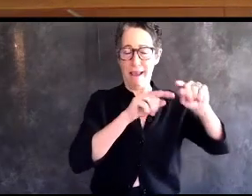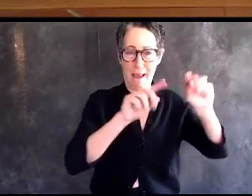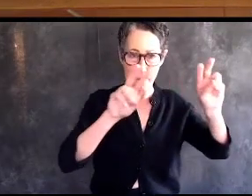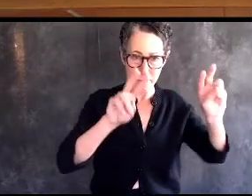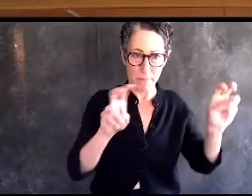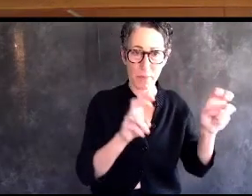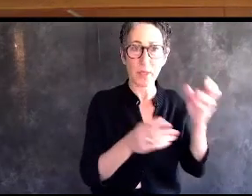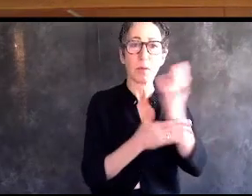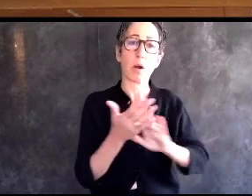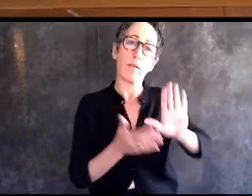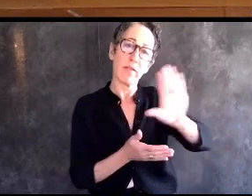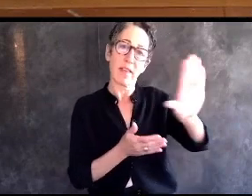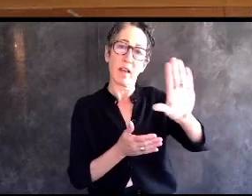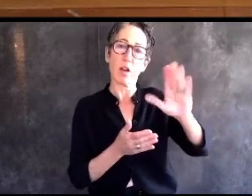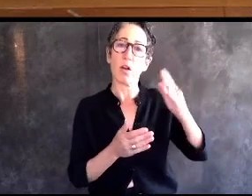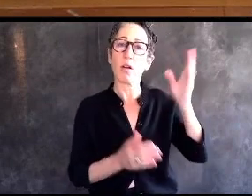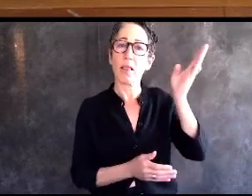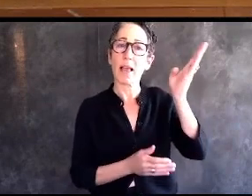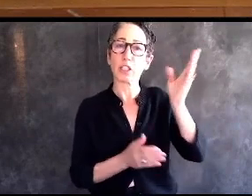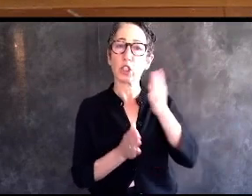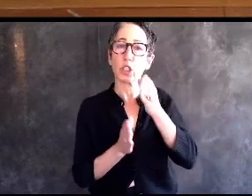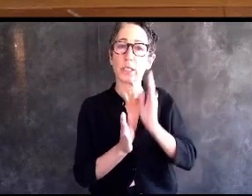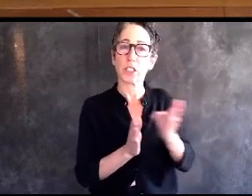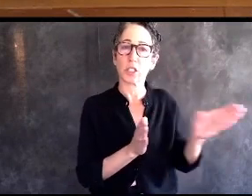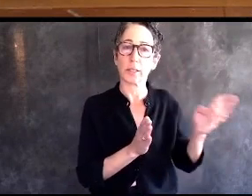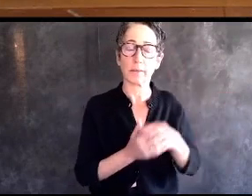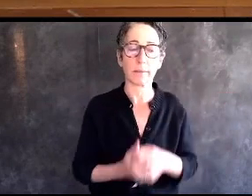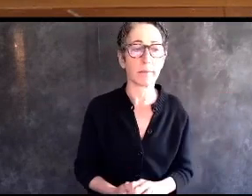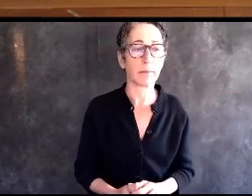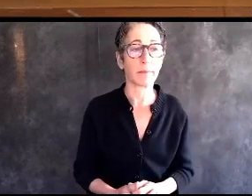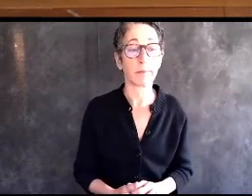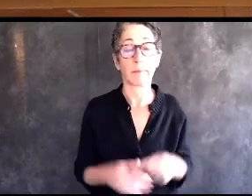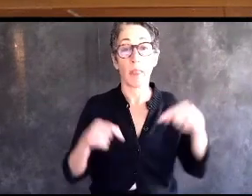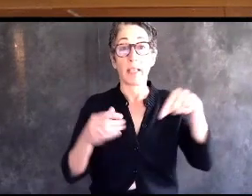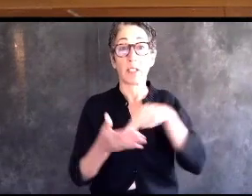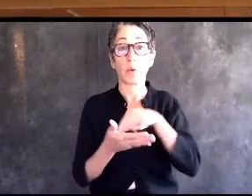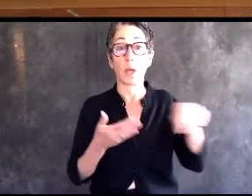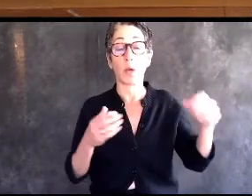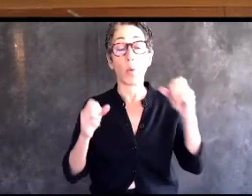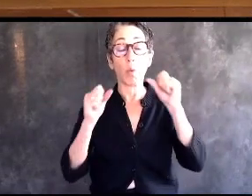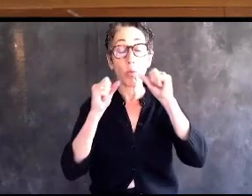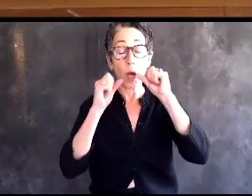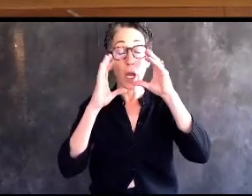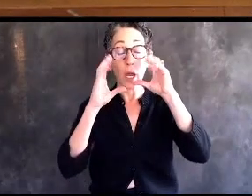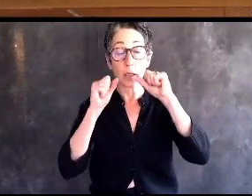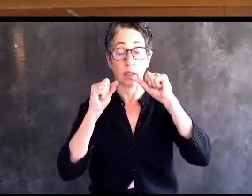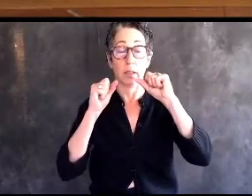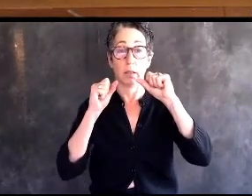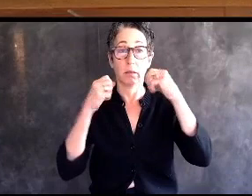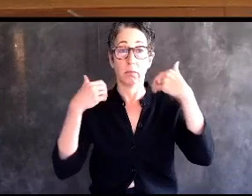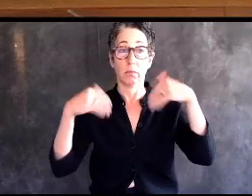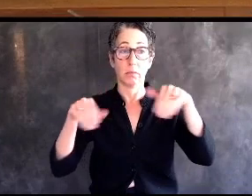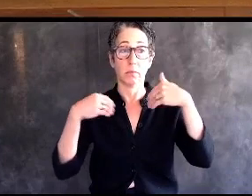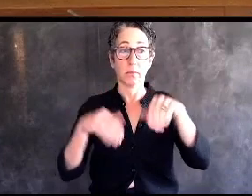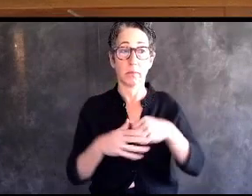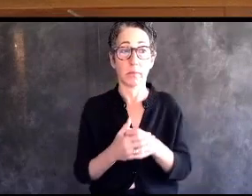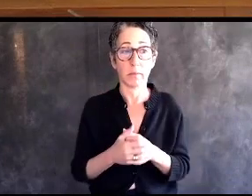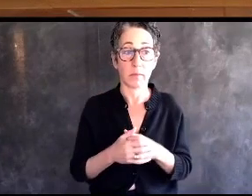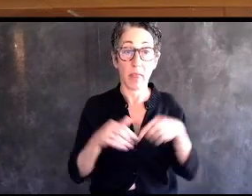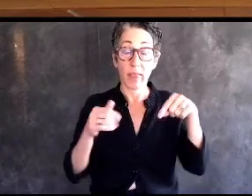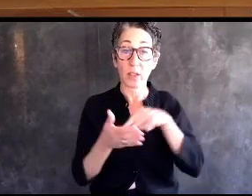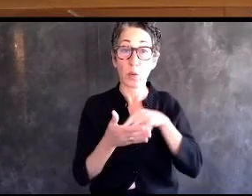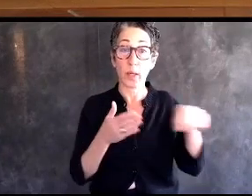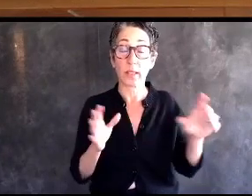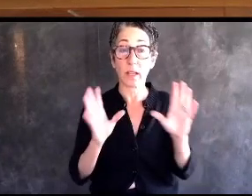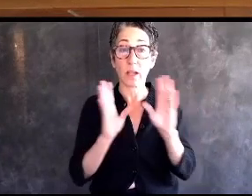series. We've had an amazing week with AI in Action this week. And this week's sessions have